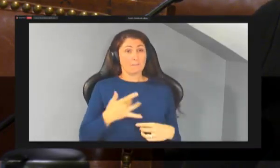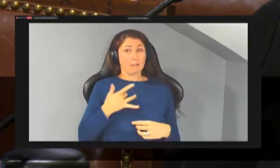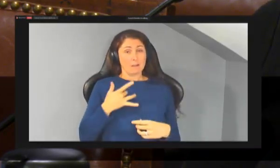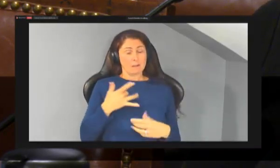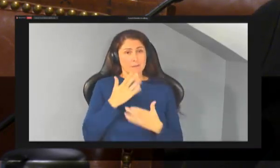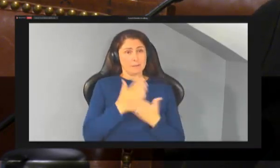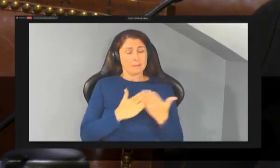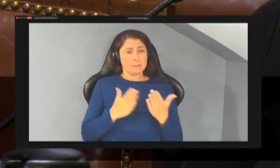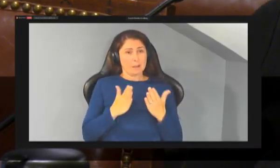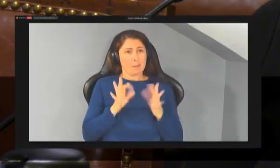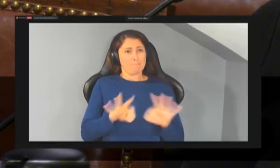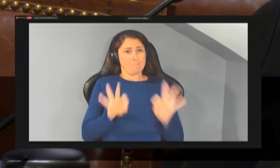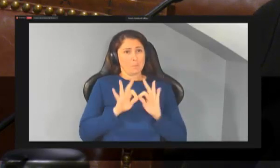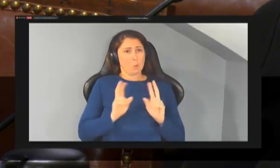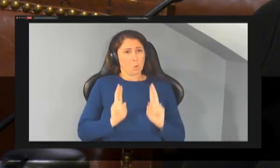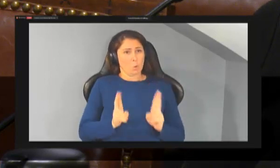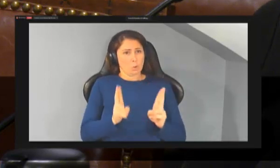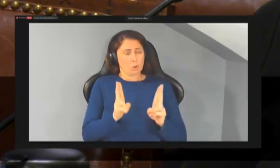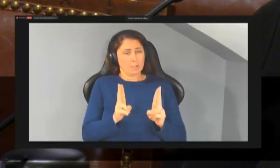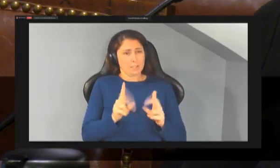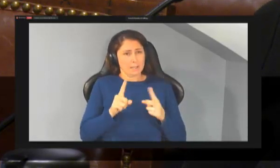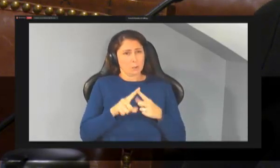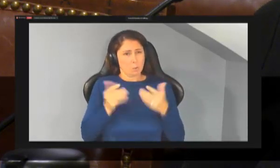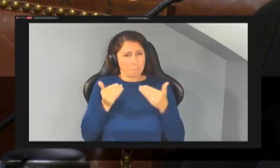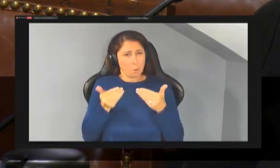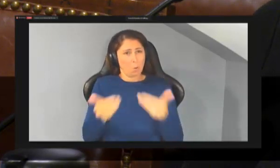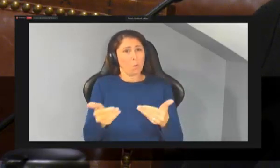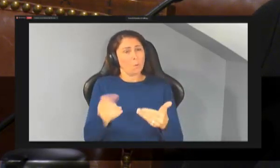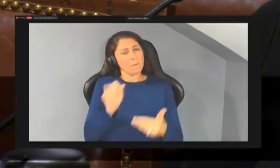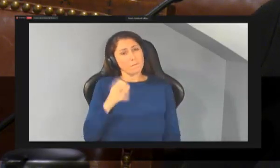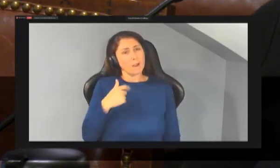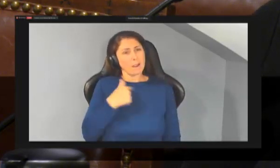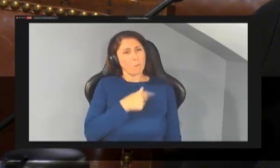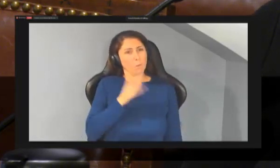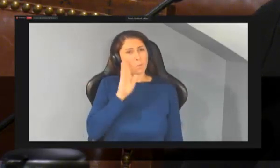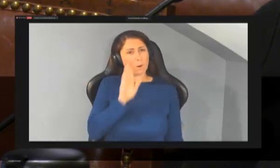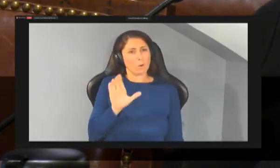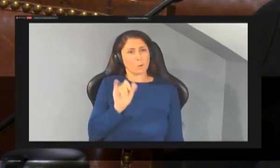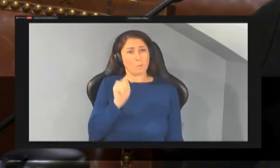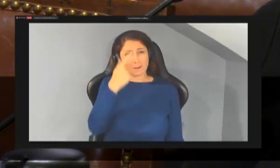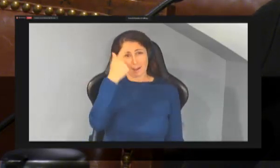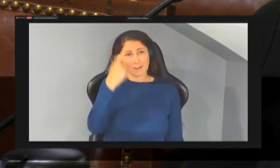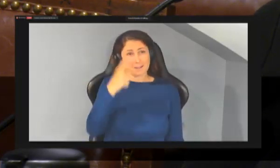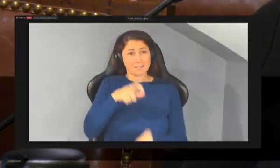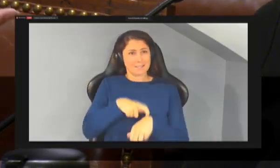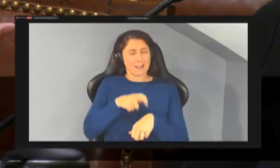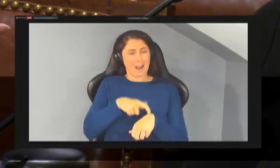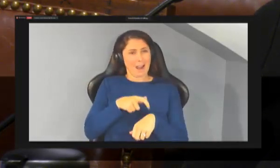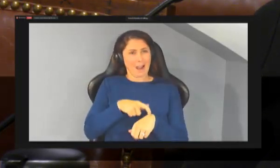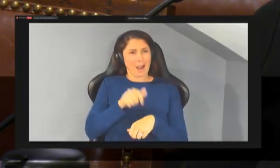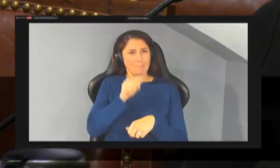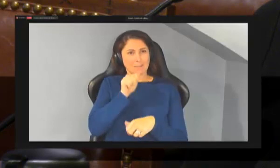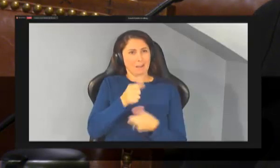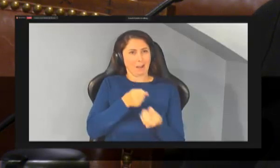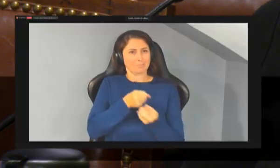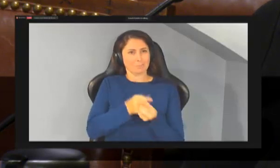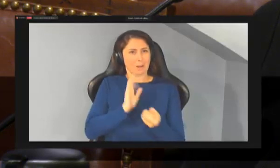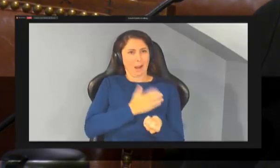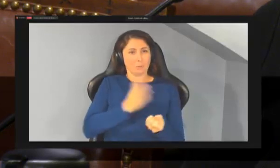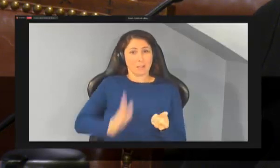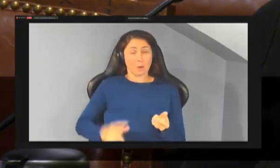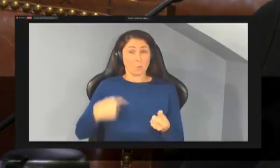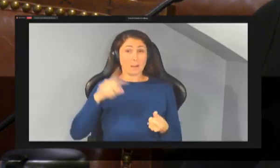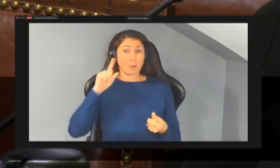urgency to move if we're going to do this because time's not really marching on our side. What we hear from our rangers, what we hear